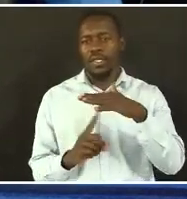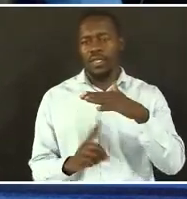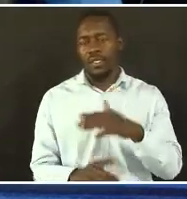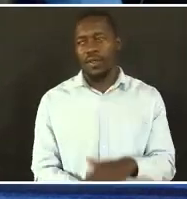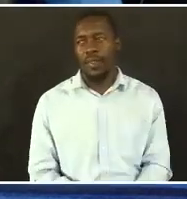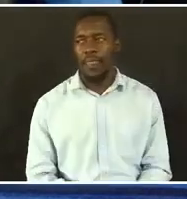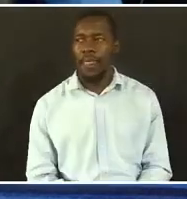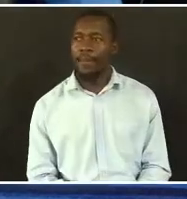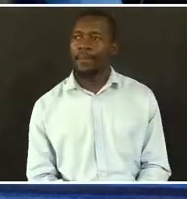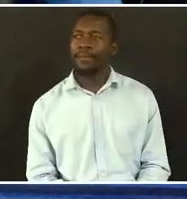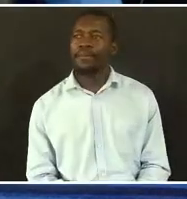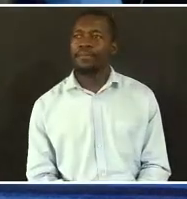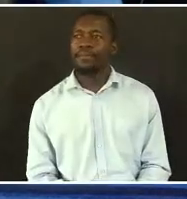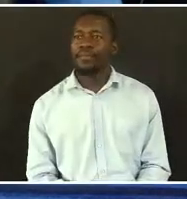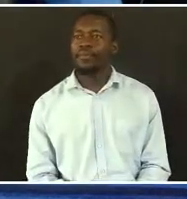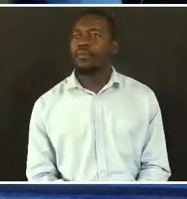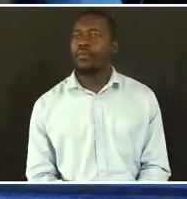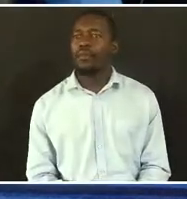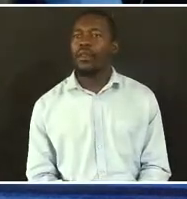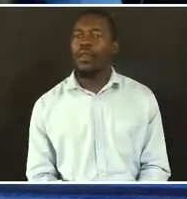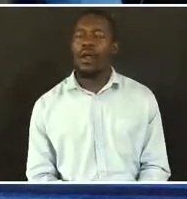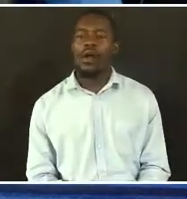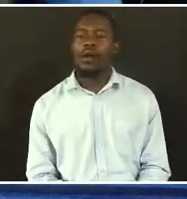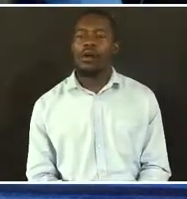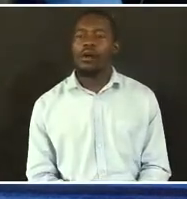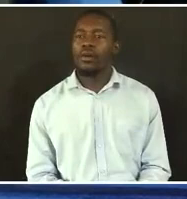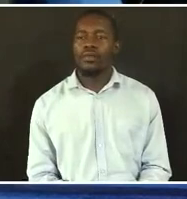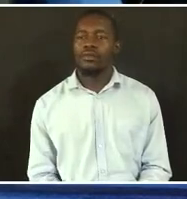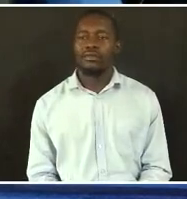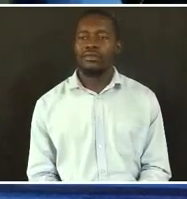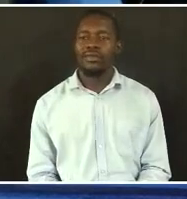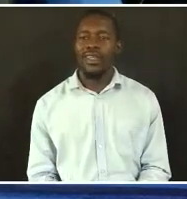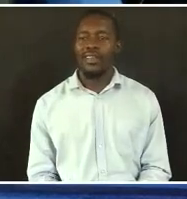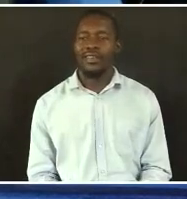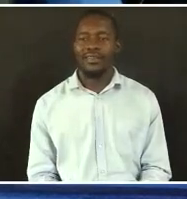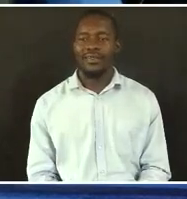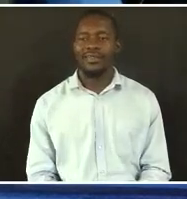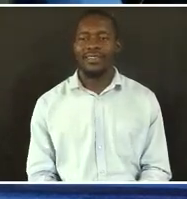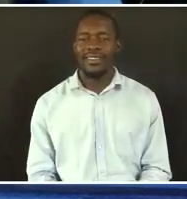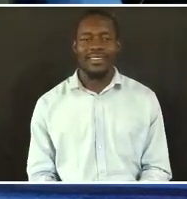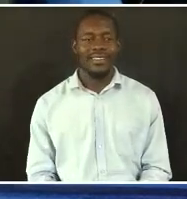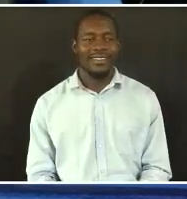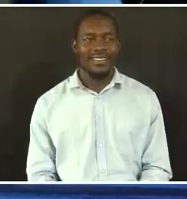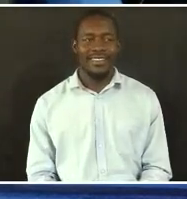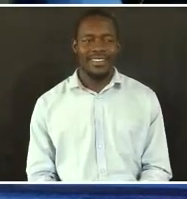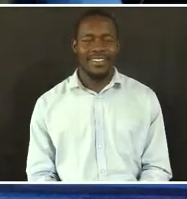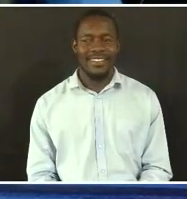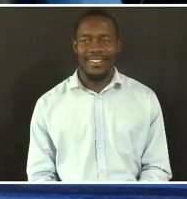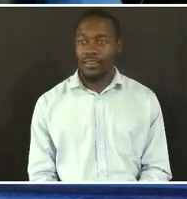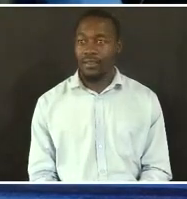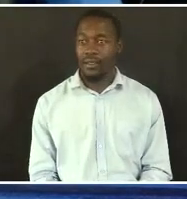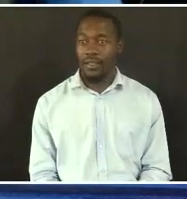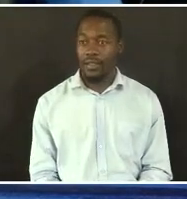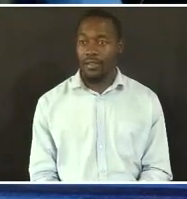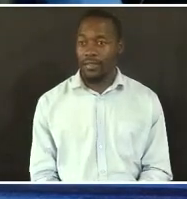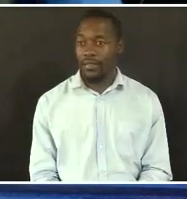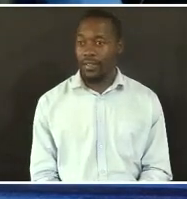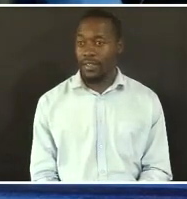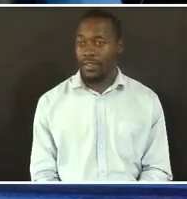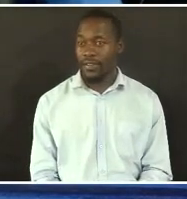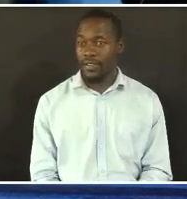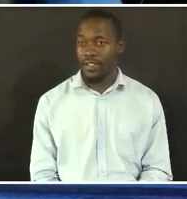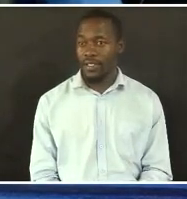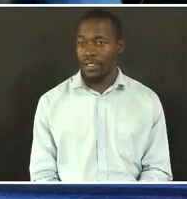you know, there is another aspect that we've not talked about because of time. This is a ministry that we also even go for